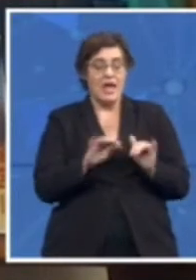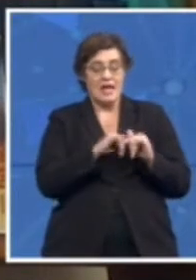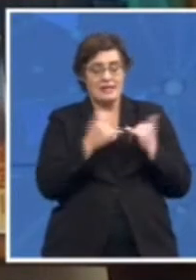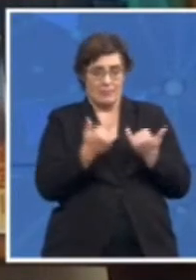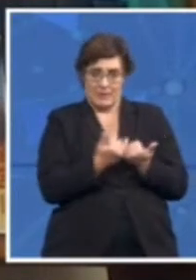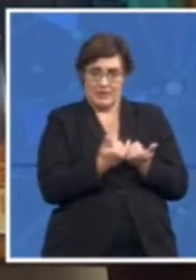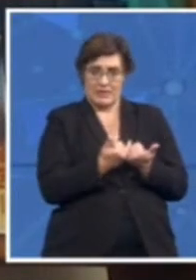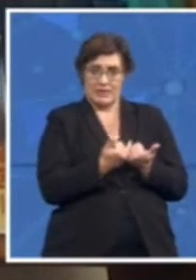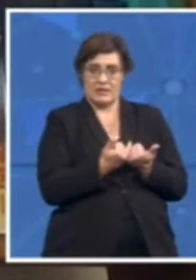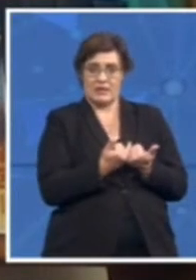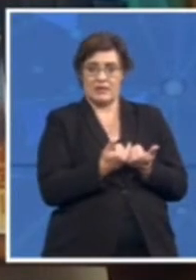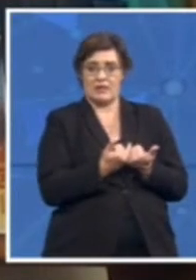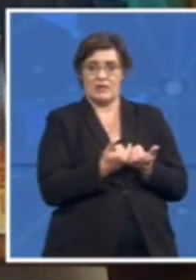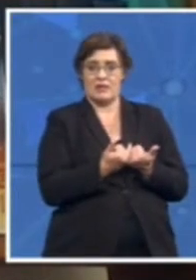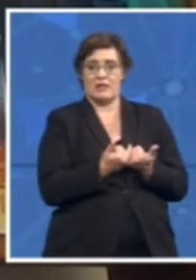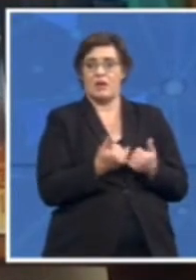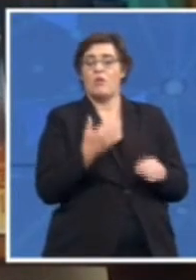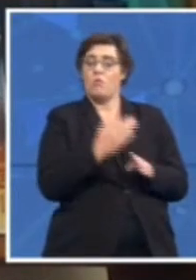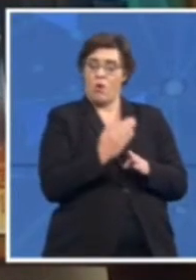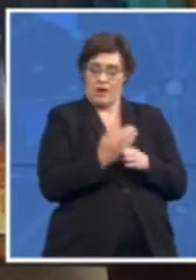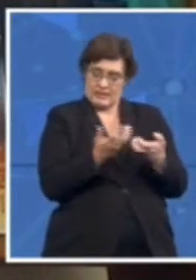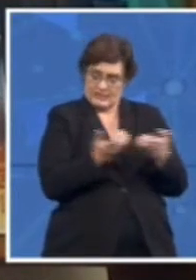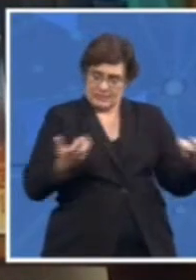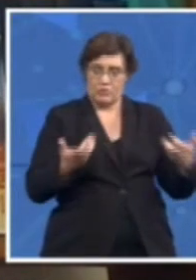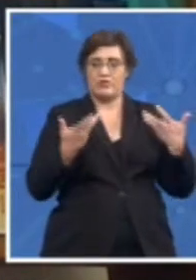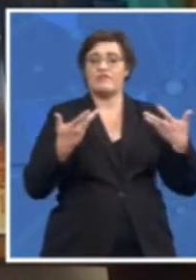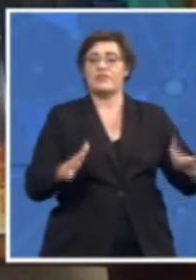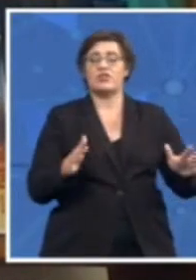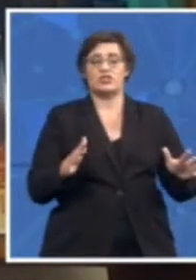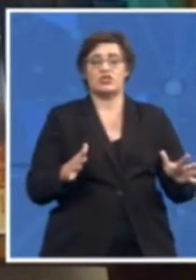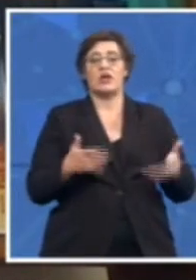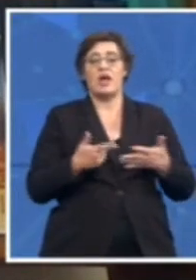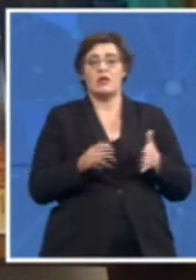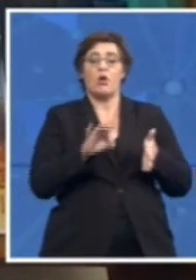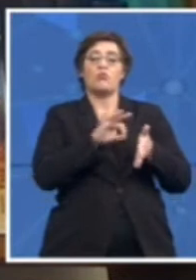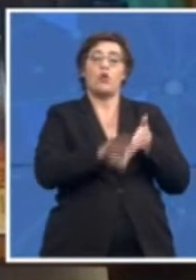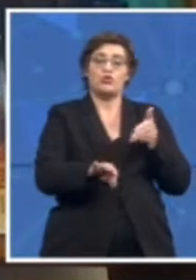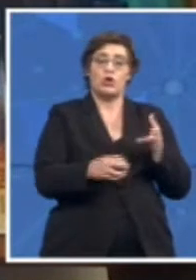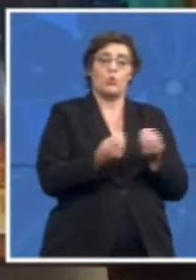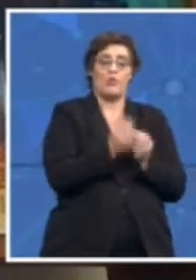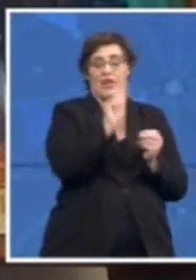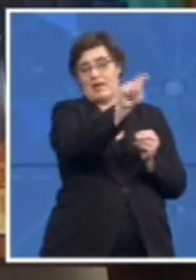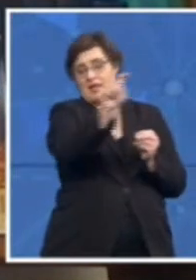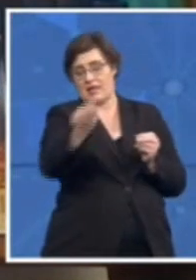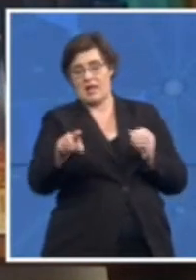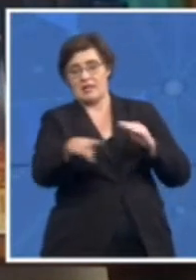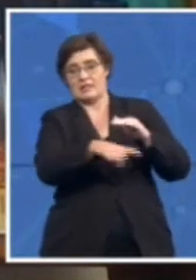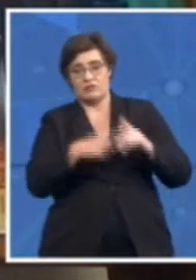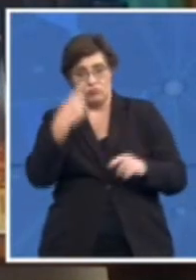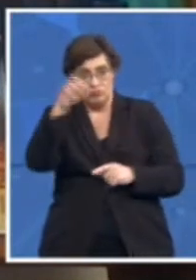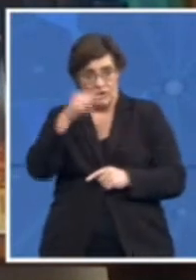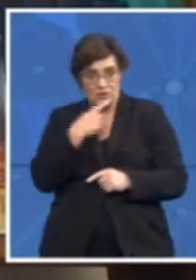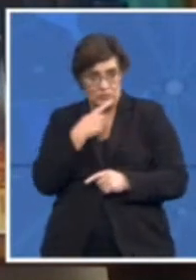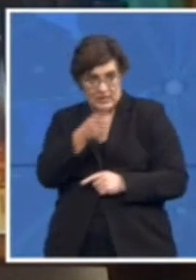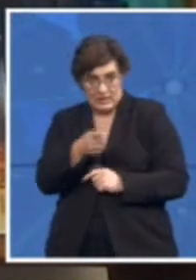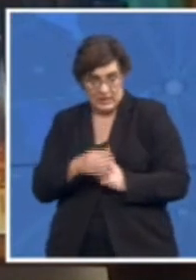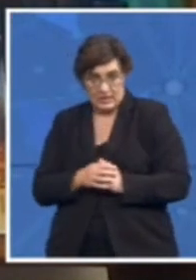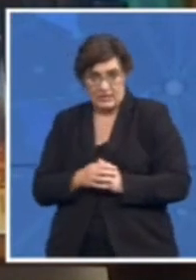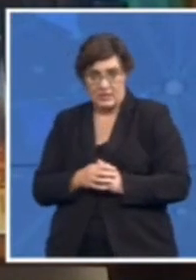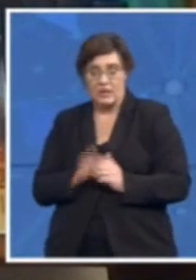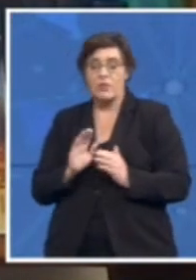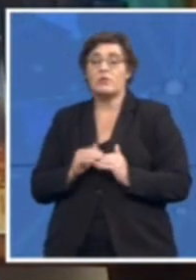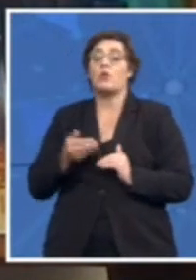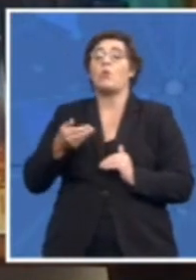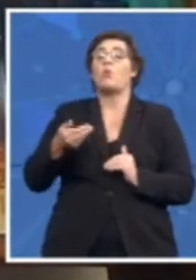separately now and contracts with the other divisions. Am I correct? That's what you're saying? What is left is outside of Eskom's